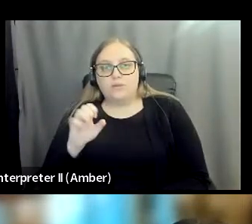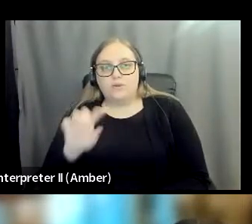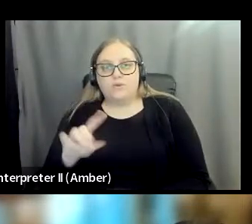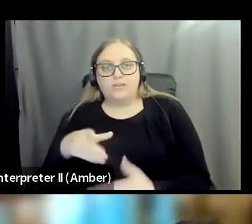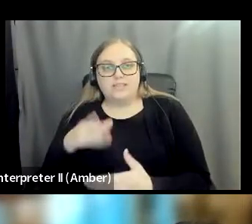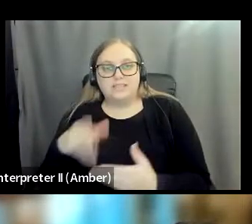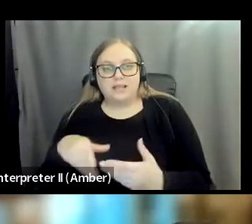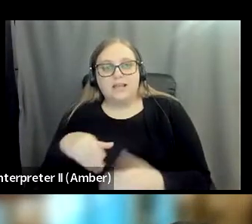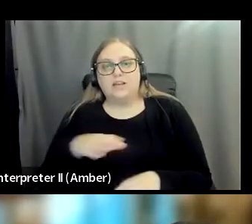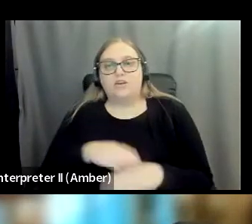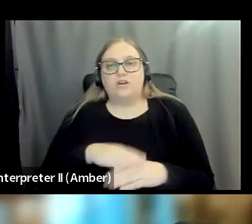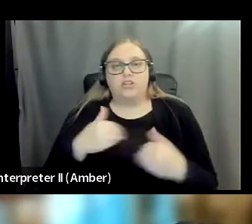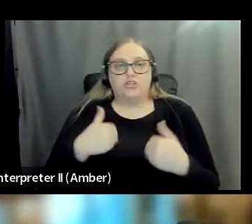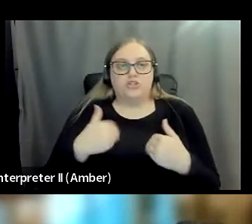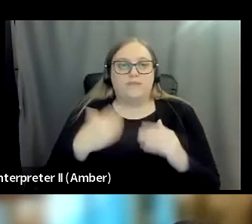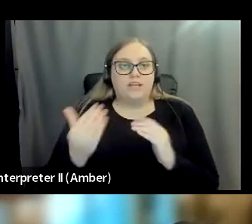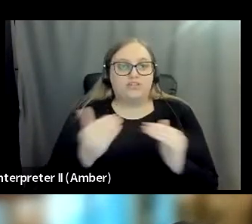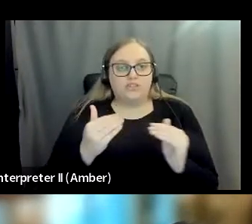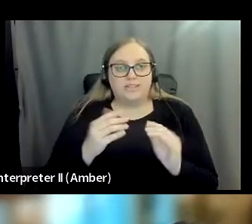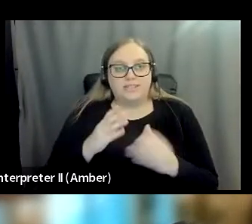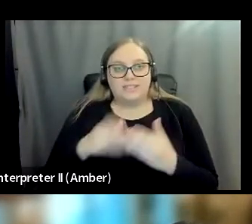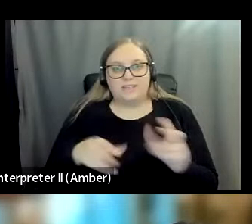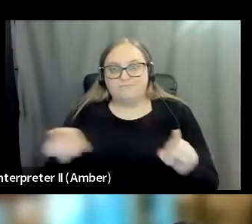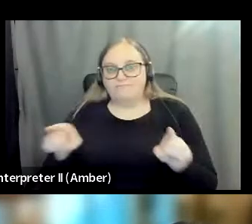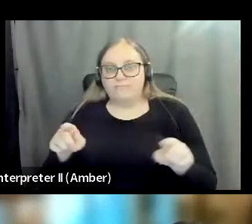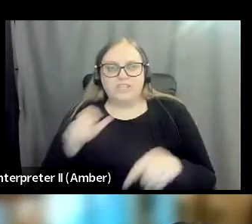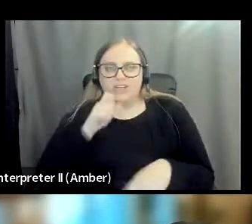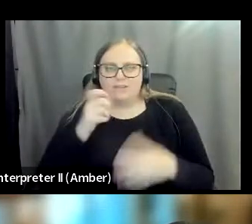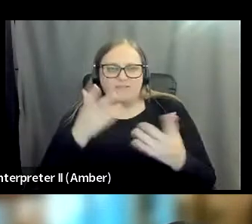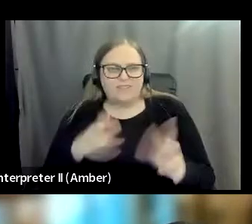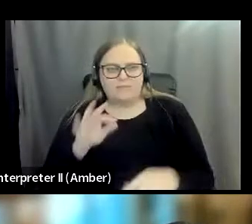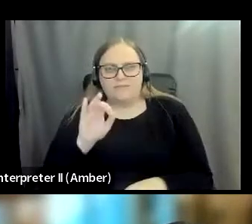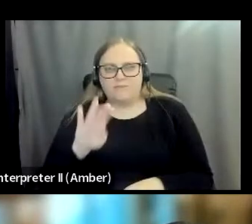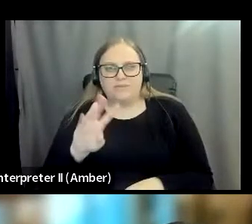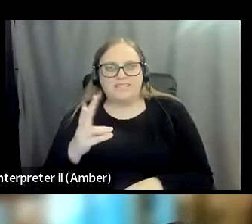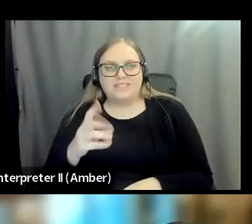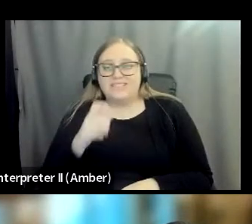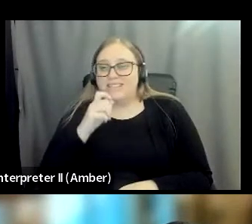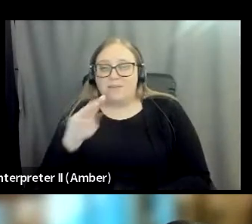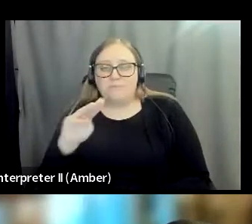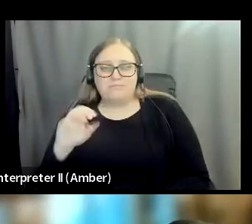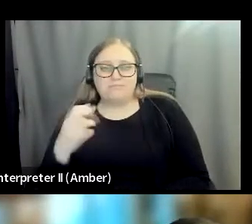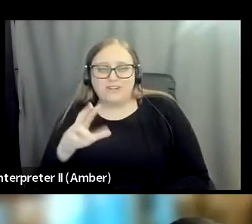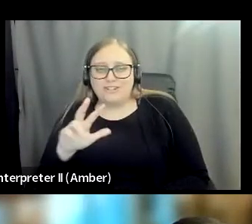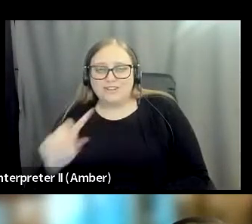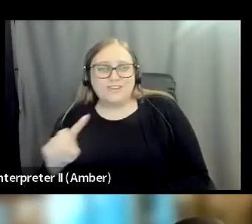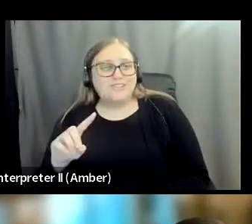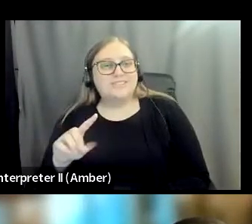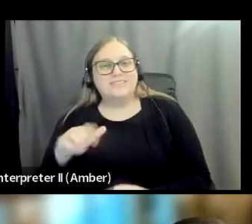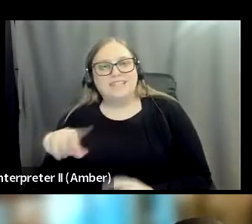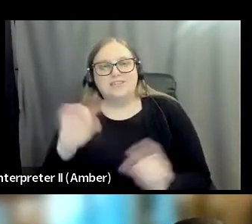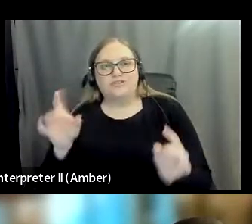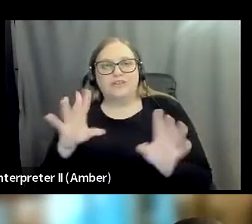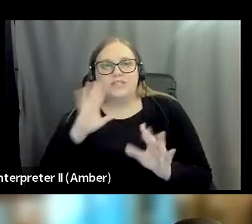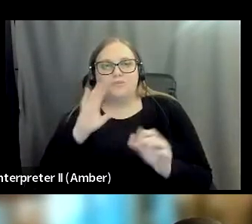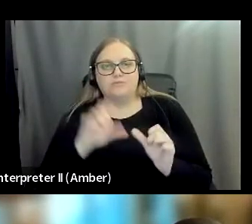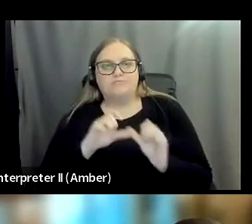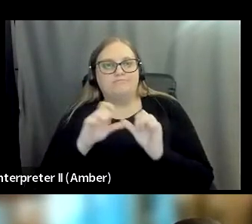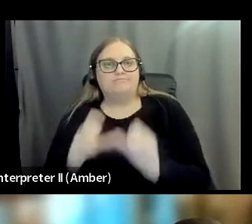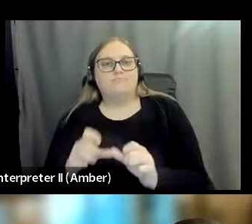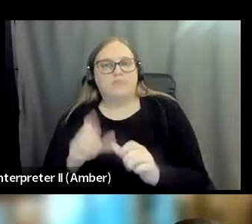as well as on the juvenile justice side. They're not going to be done by February 6th. They're not going to be done by March 31st. And these crises will probably go on for